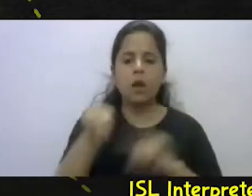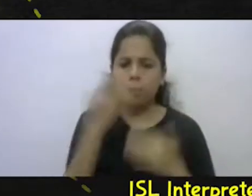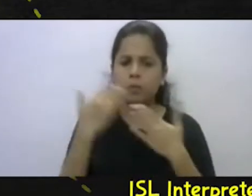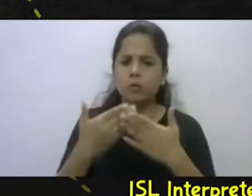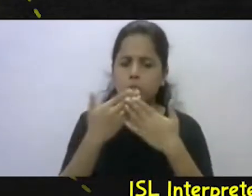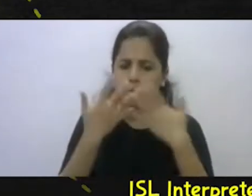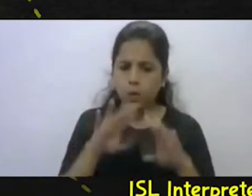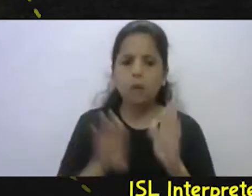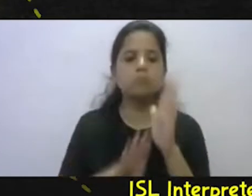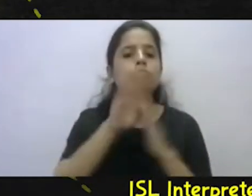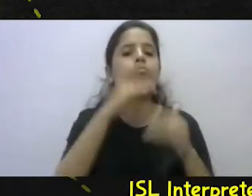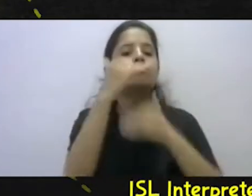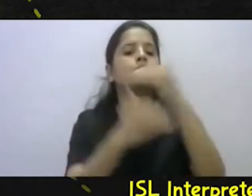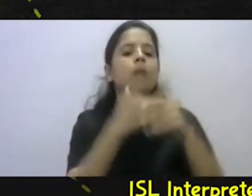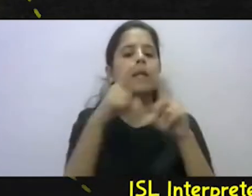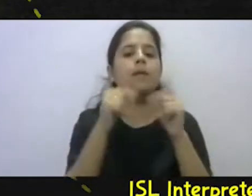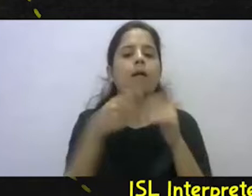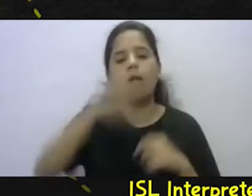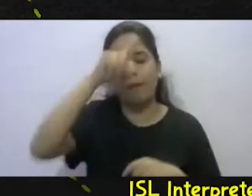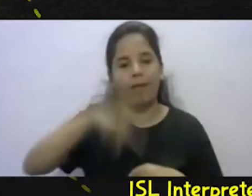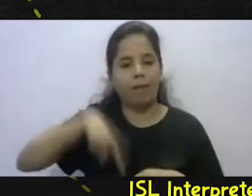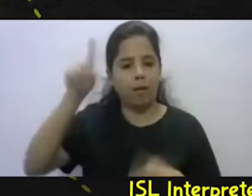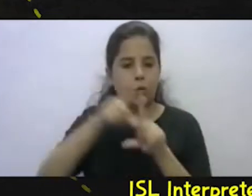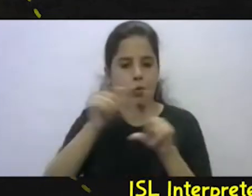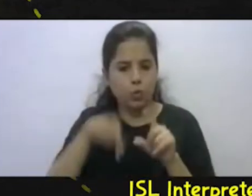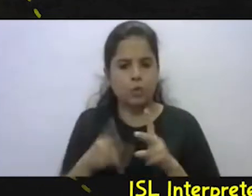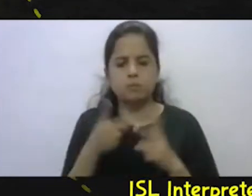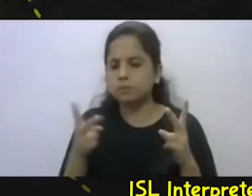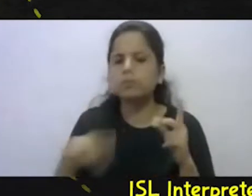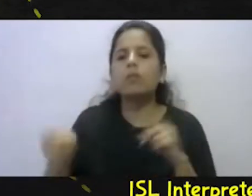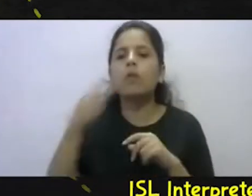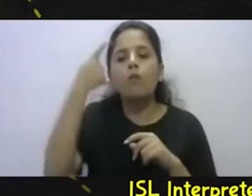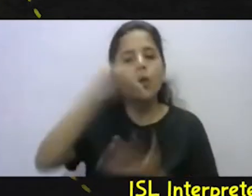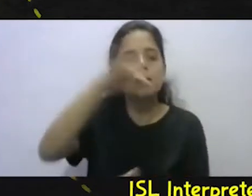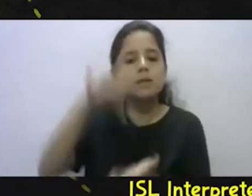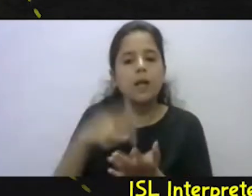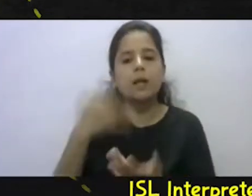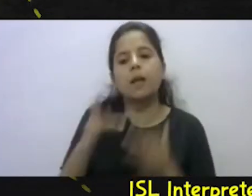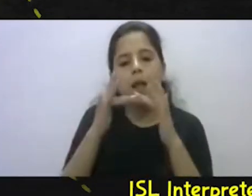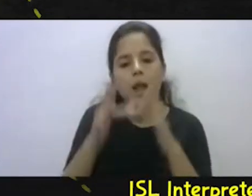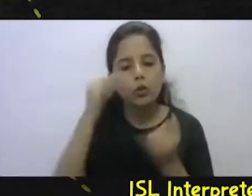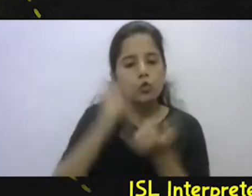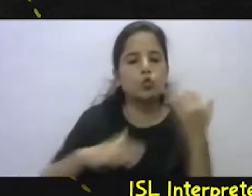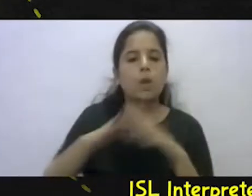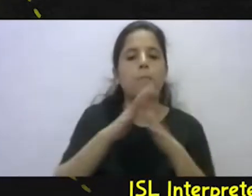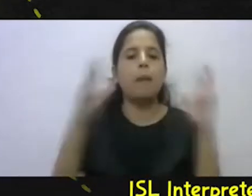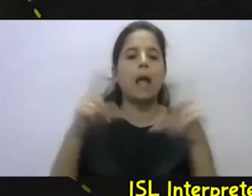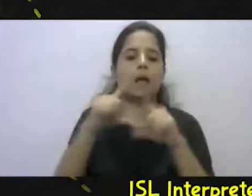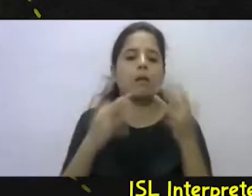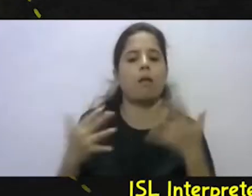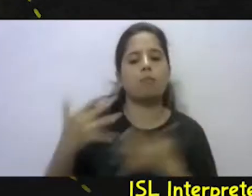Gendering of Development Data in India, Beyond the Binary, for the Center for Internet and Society for the Big Data for Development